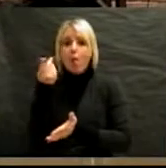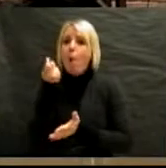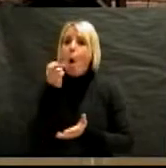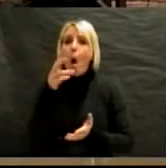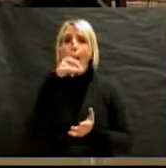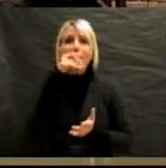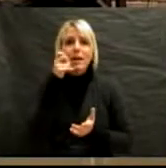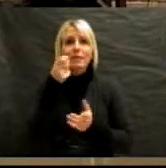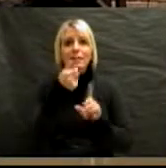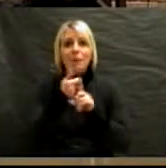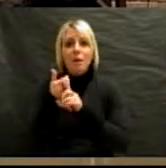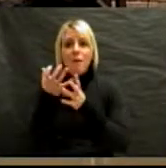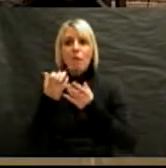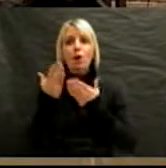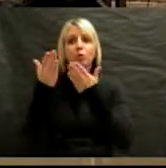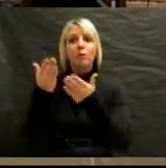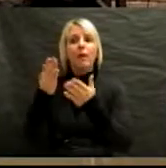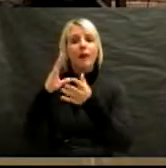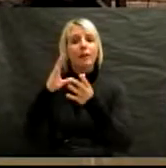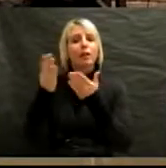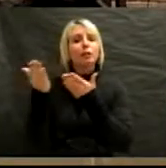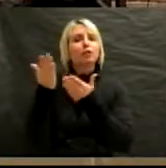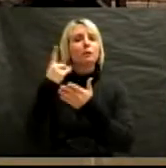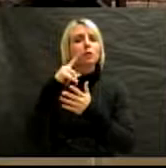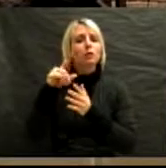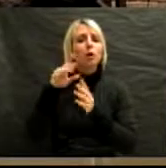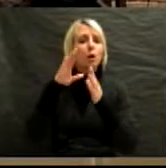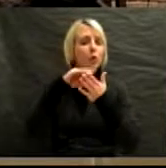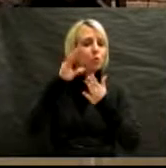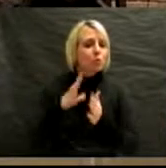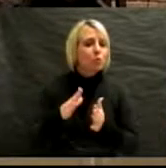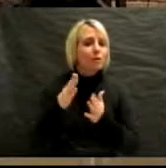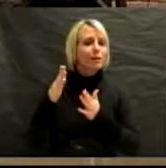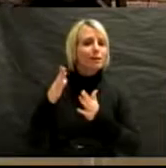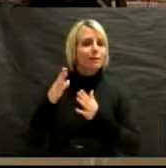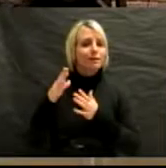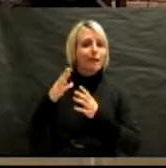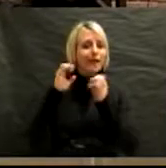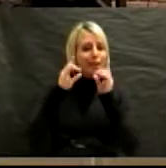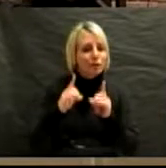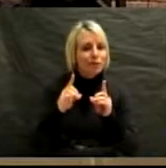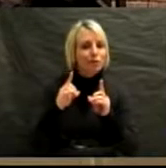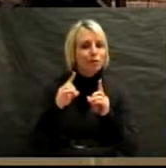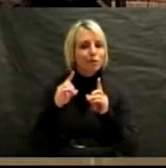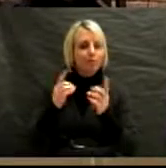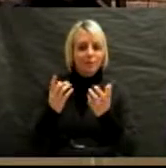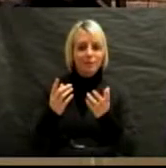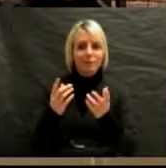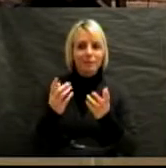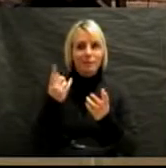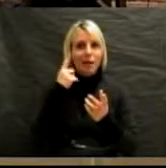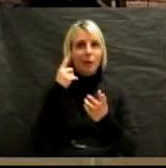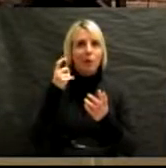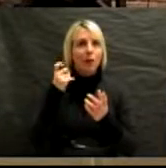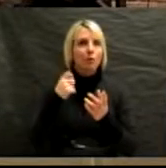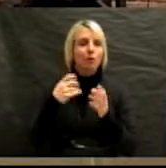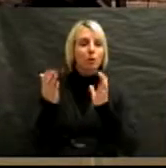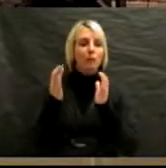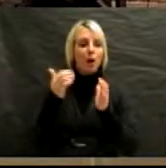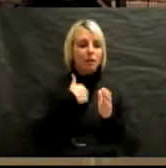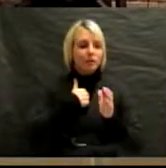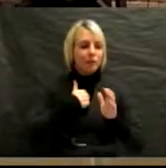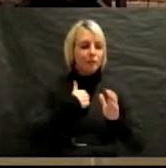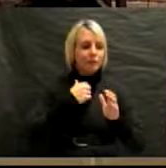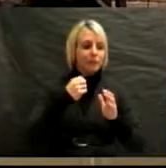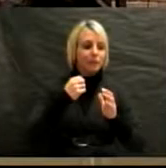should be equated with the county commissioners or the city council. They wish to compensate themselves, that's their choice. And I don't think